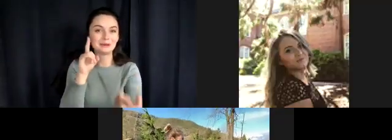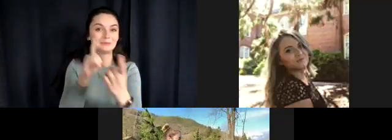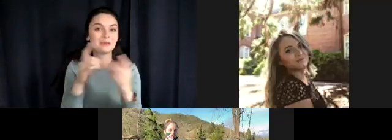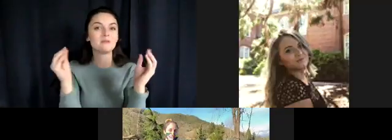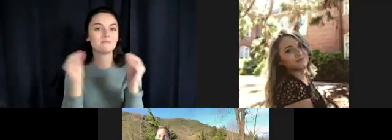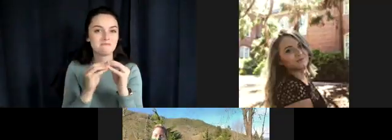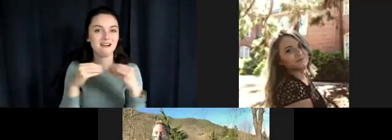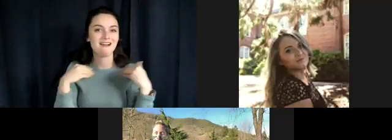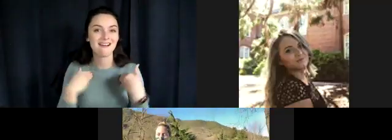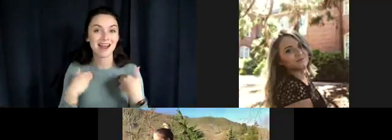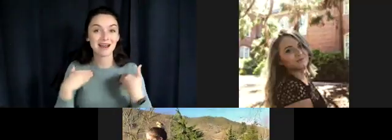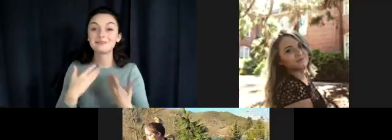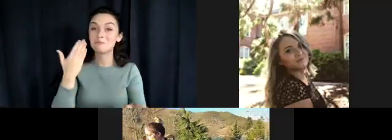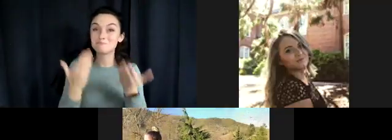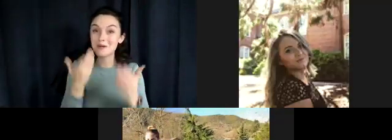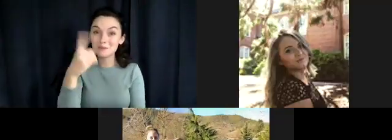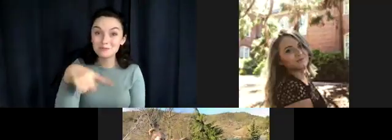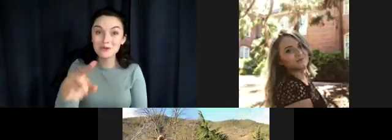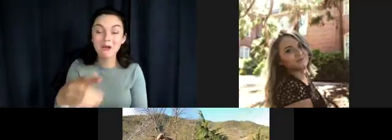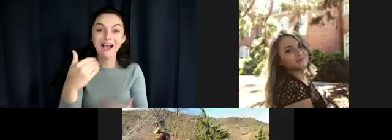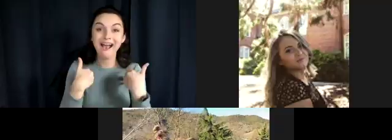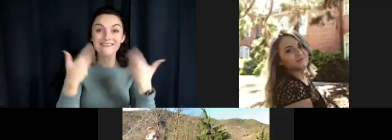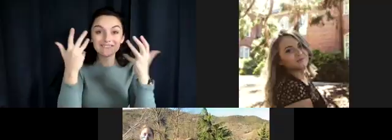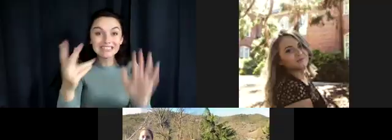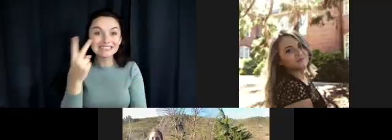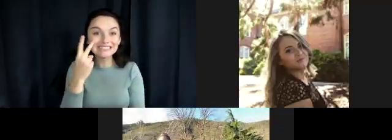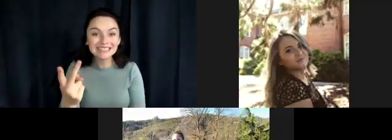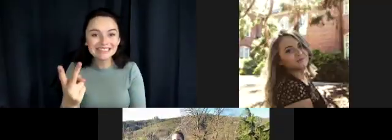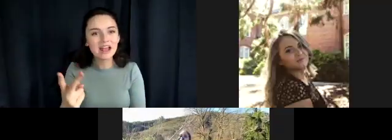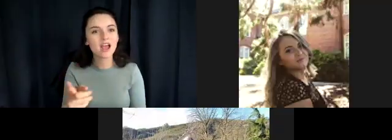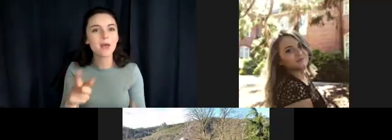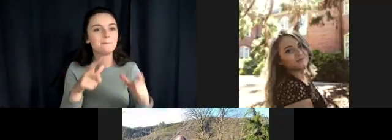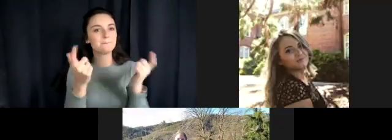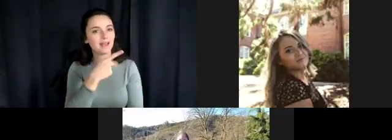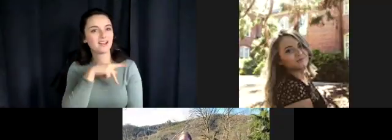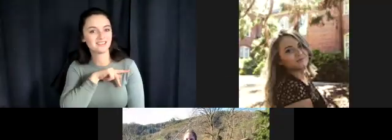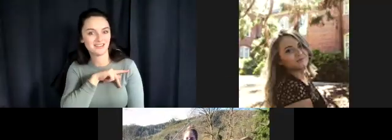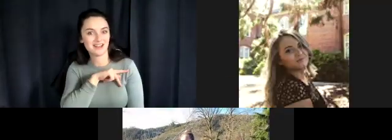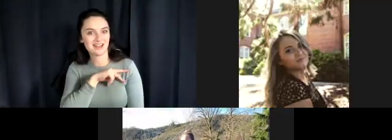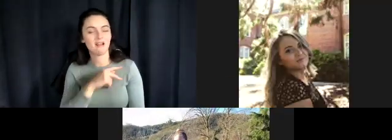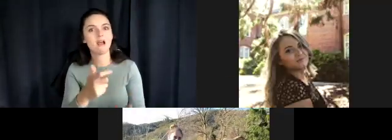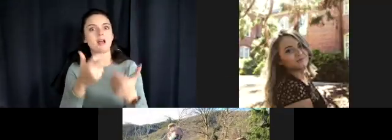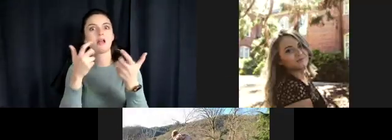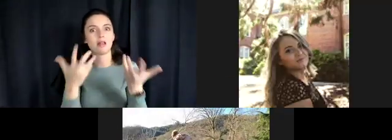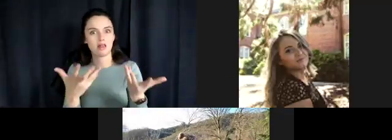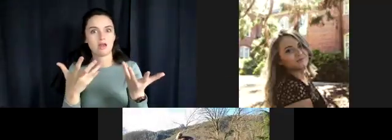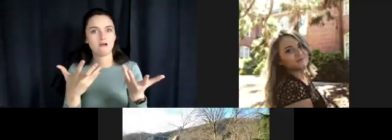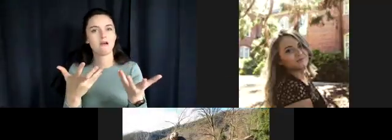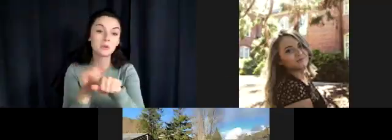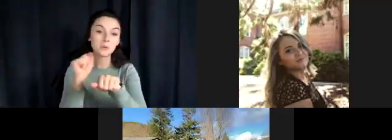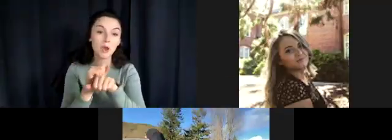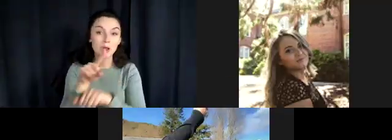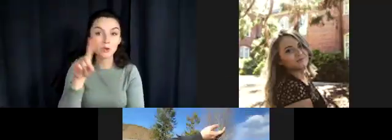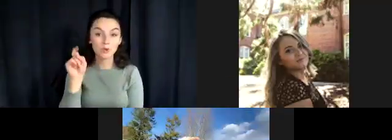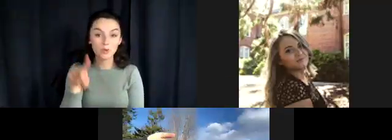that maybe some of you are used to seeing. They have huge personalities and huge appetites to go with those personalities.